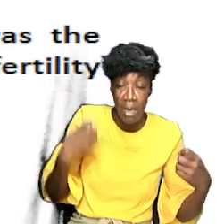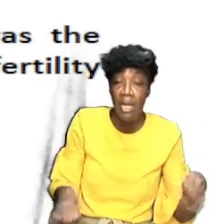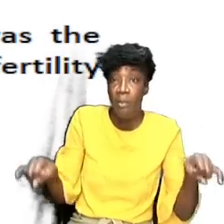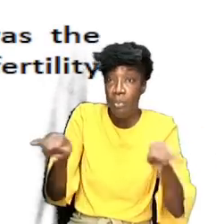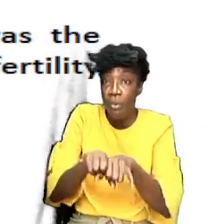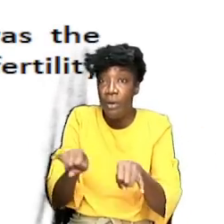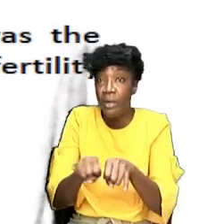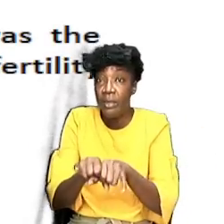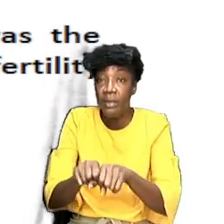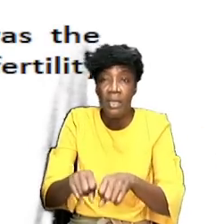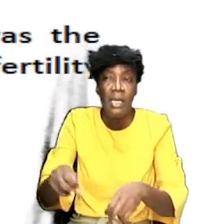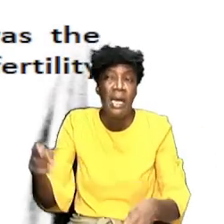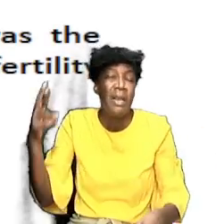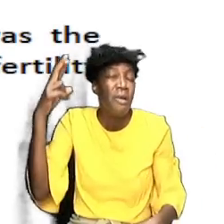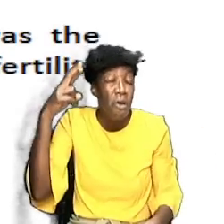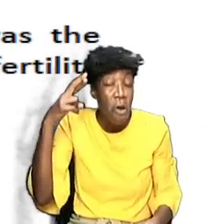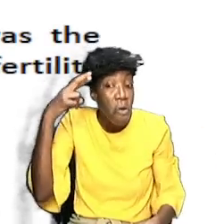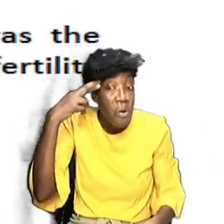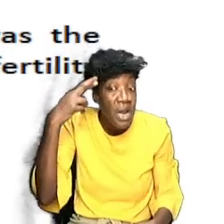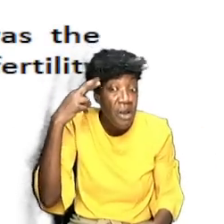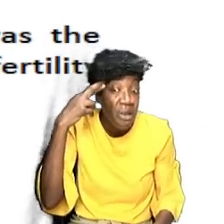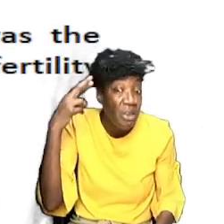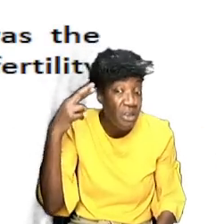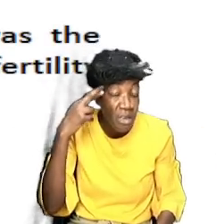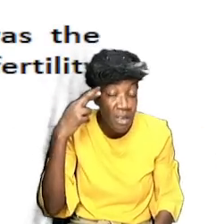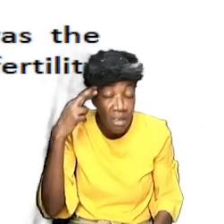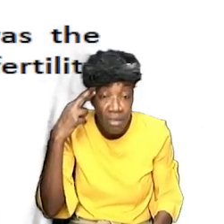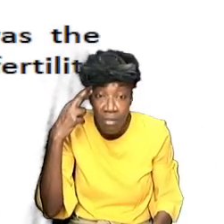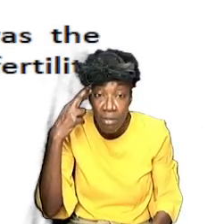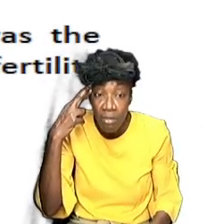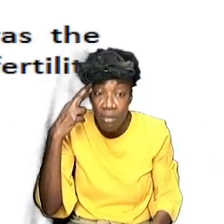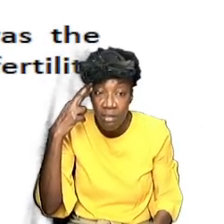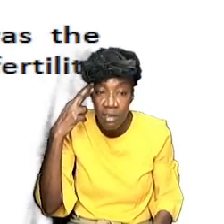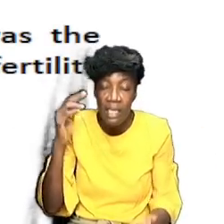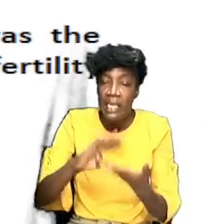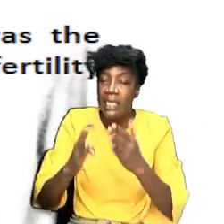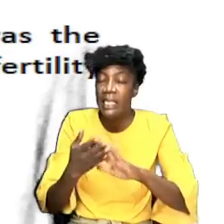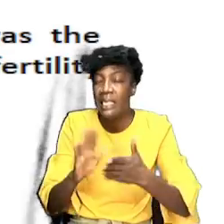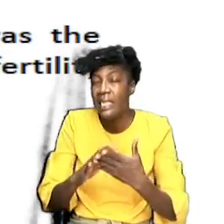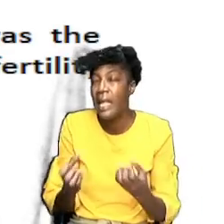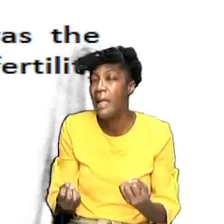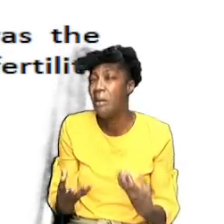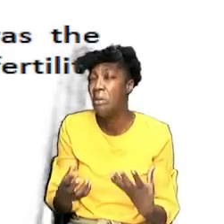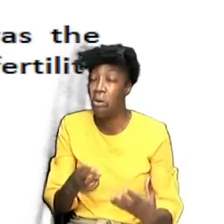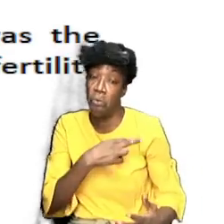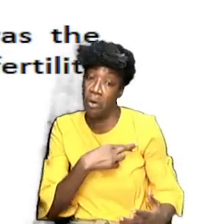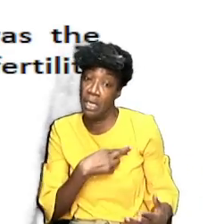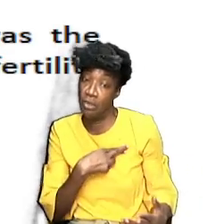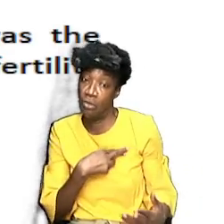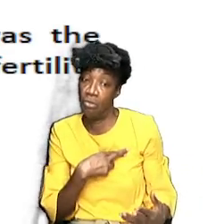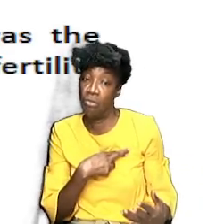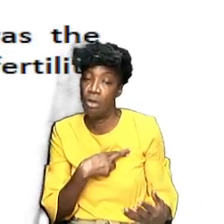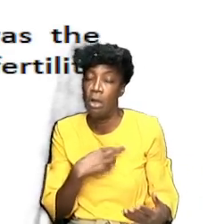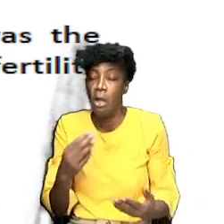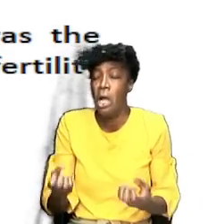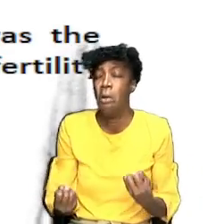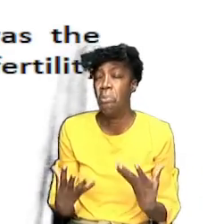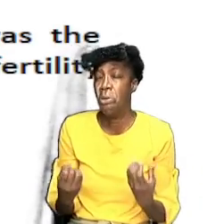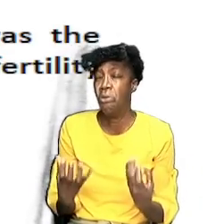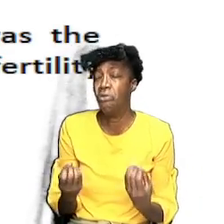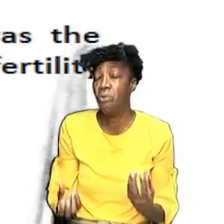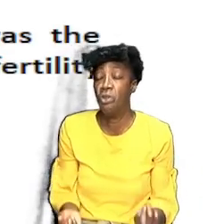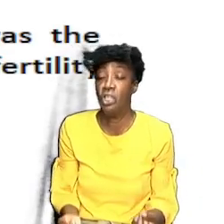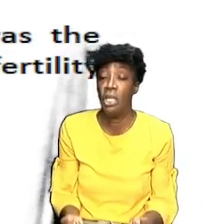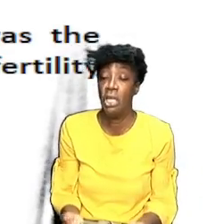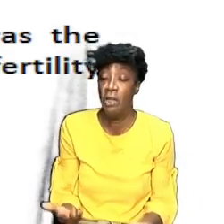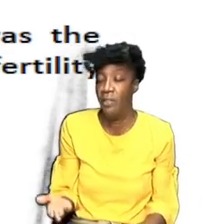a religious city. All right. A lot of things took place at Ephesus. It was a, like in that